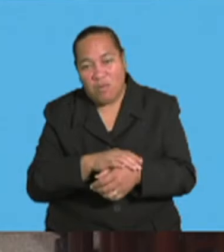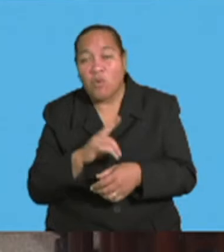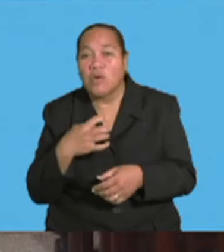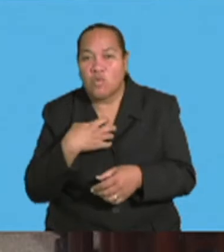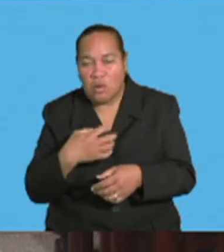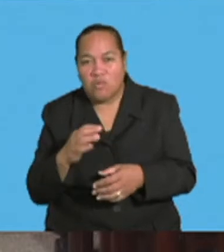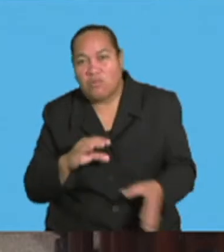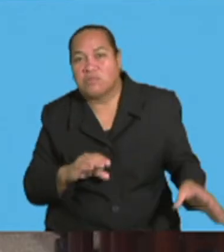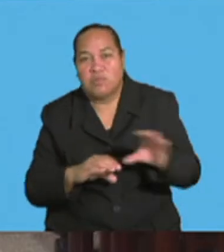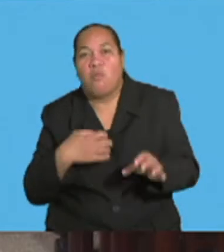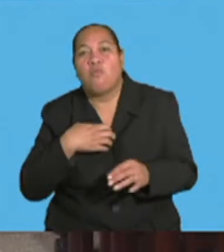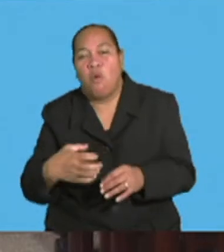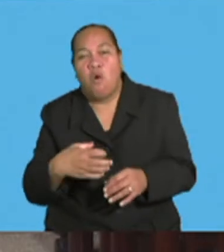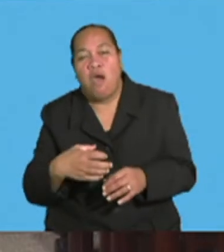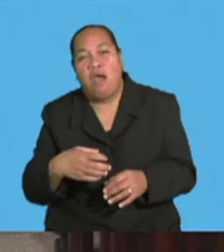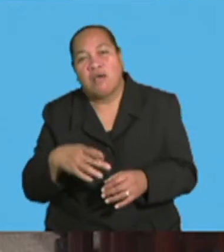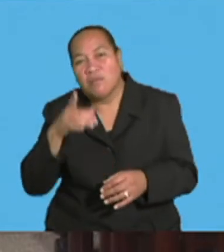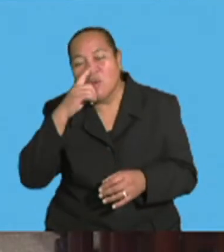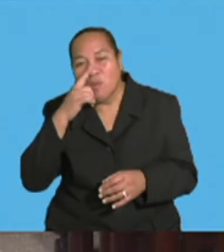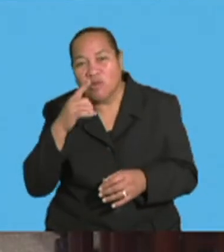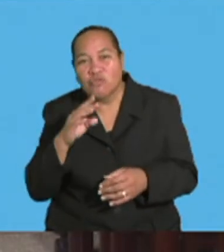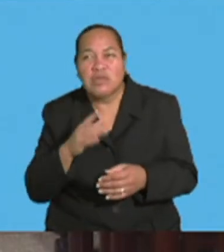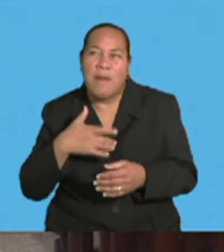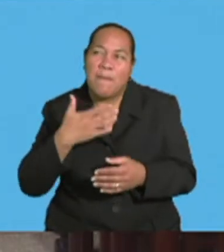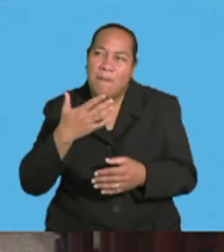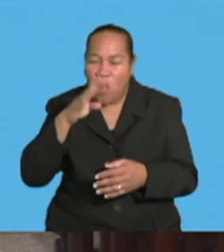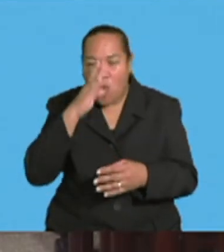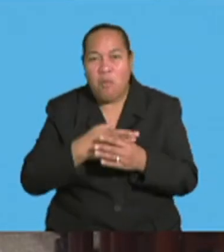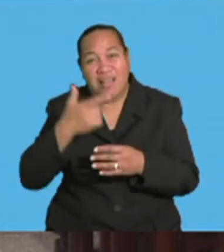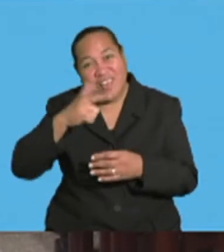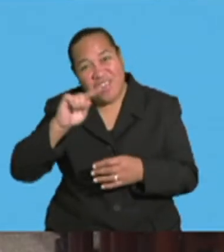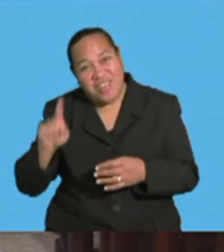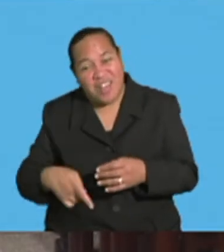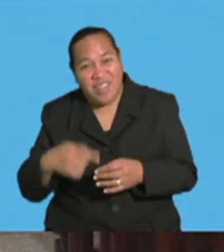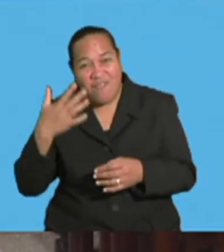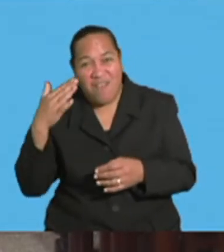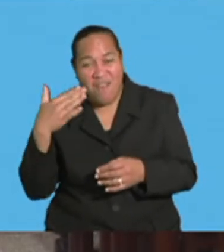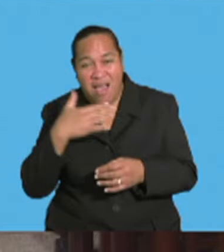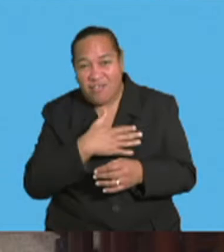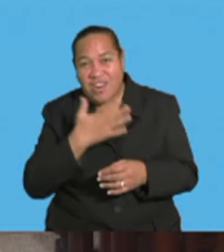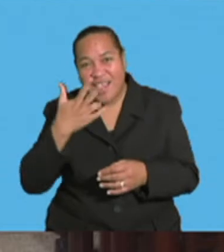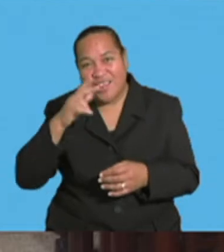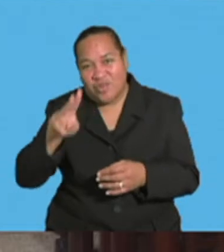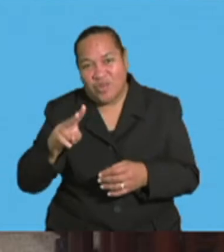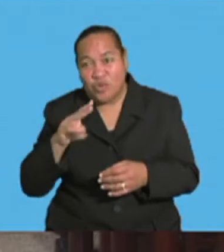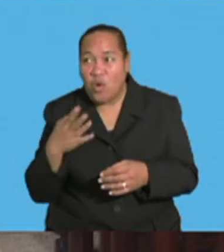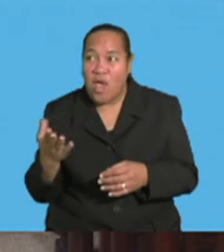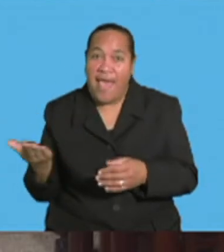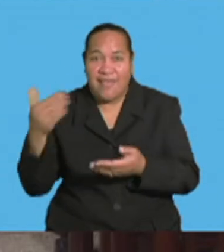And the intention is to increase it to about 7,582. So an additional of